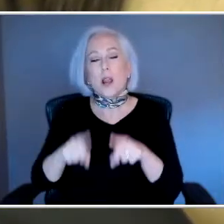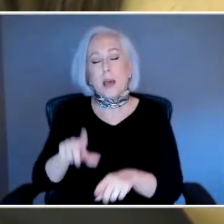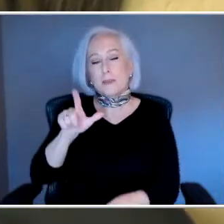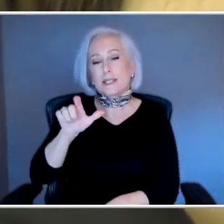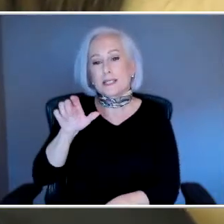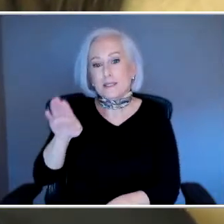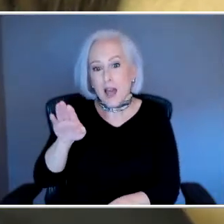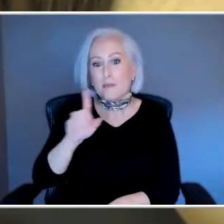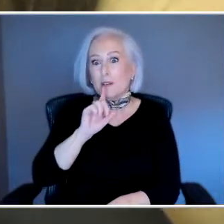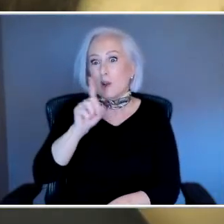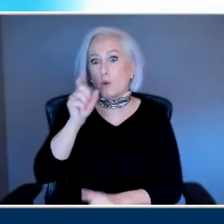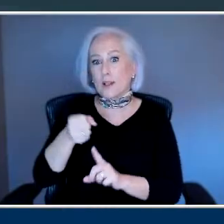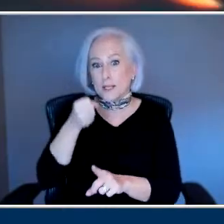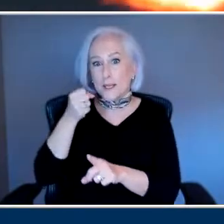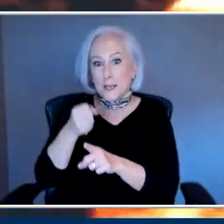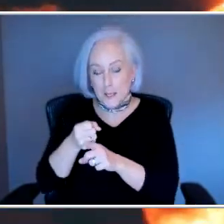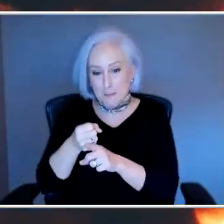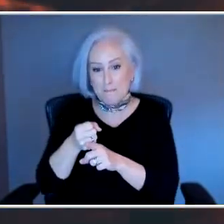can change everything.